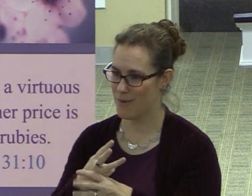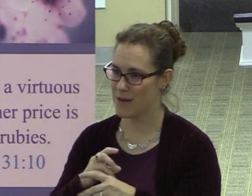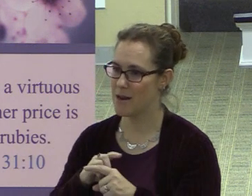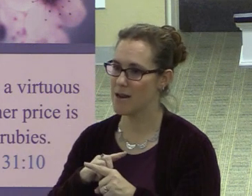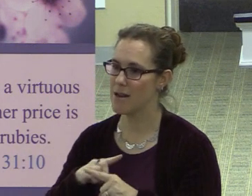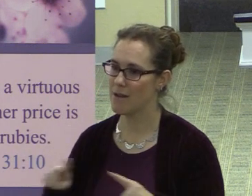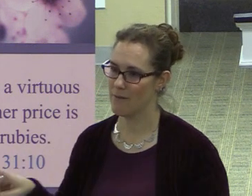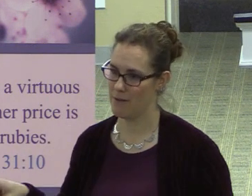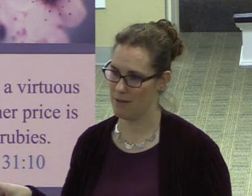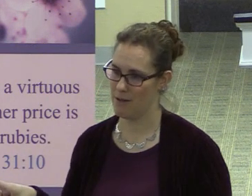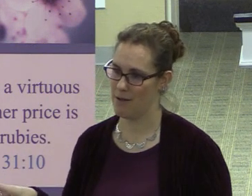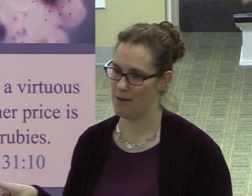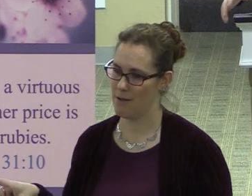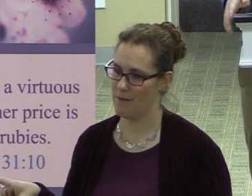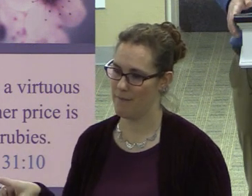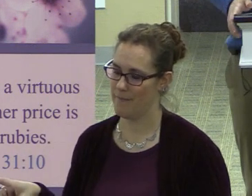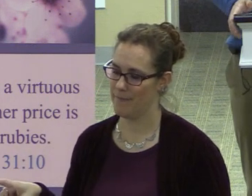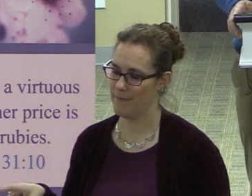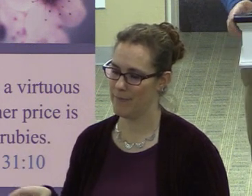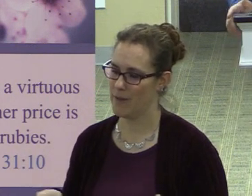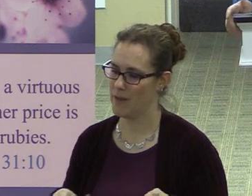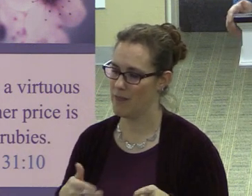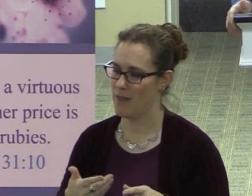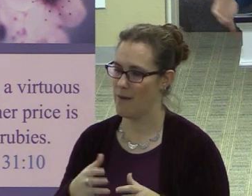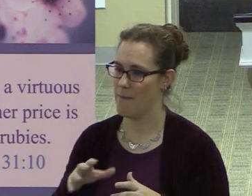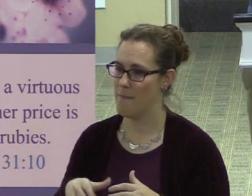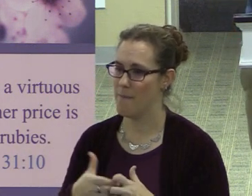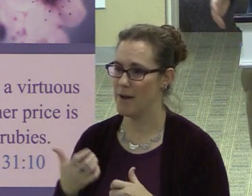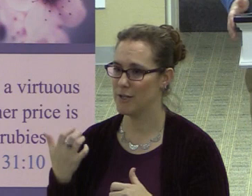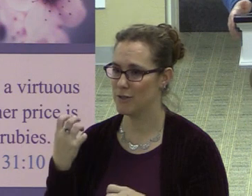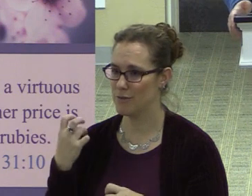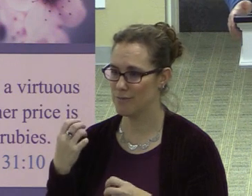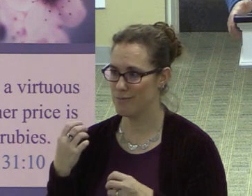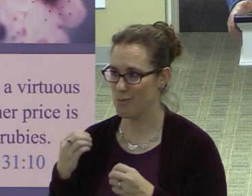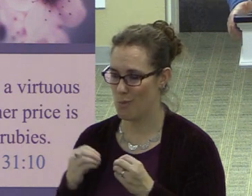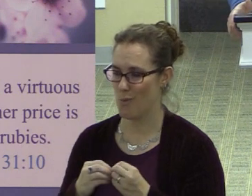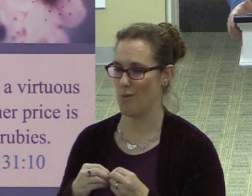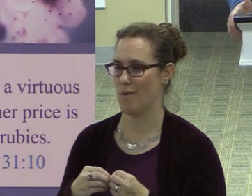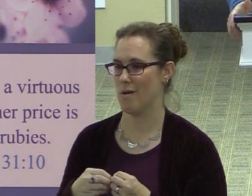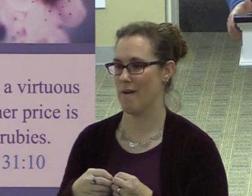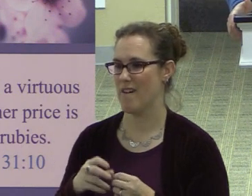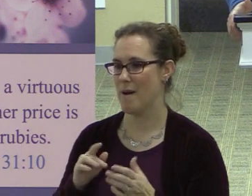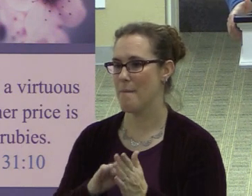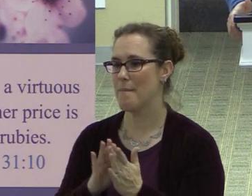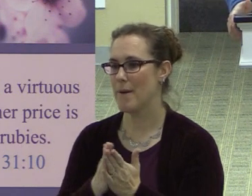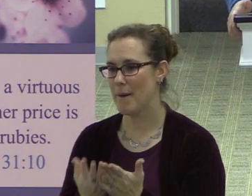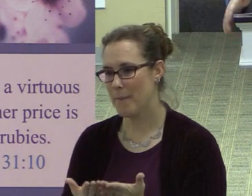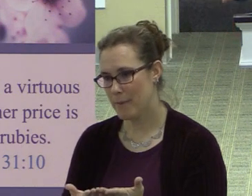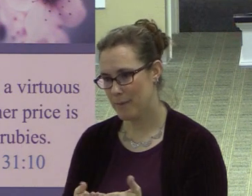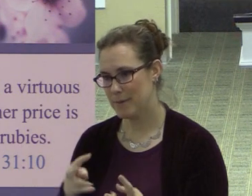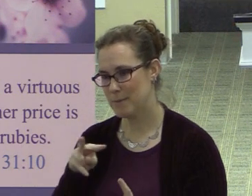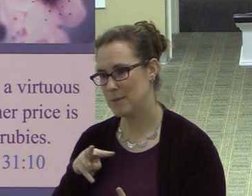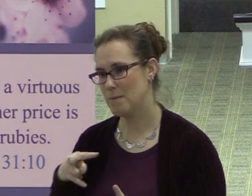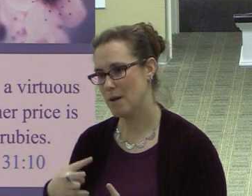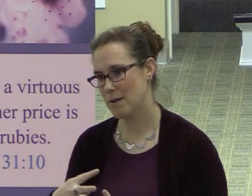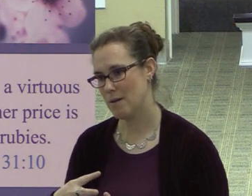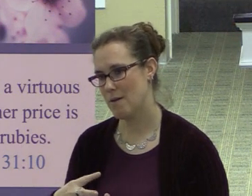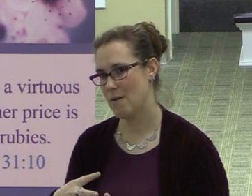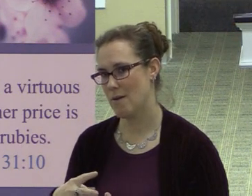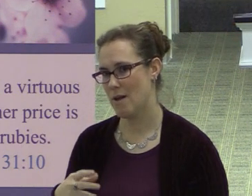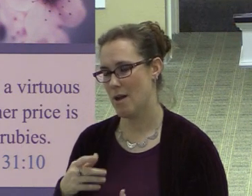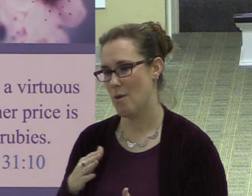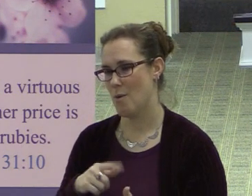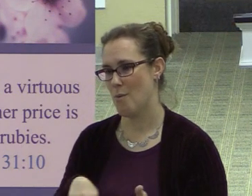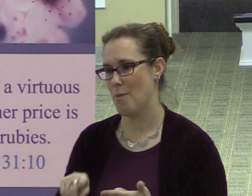differently. They had much more, if you will, of a biblical perspective when they walked